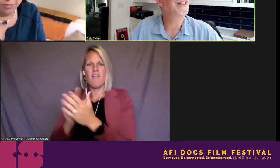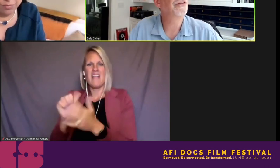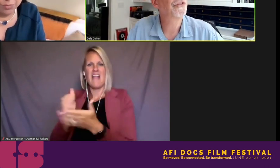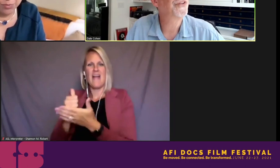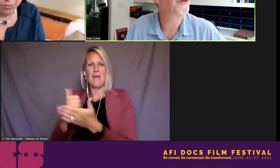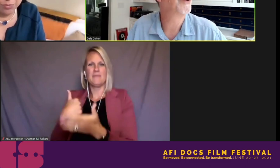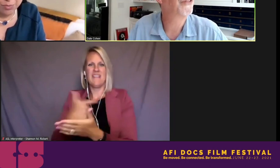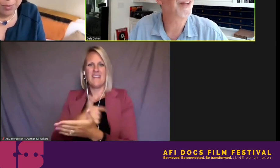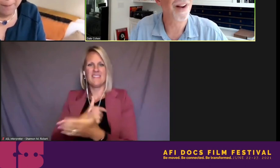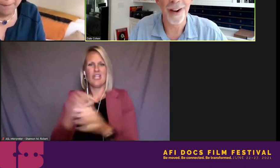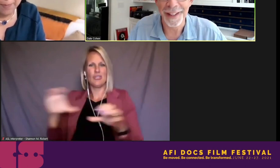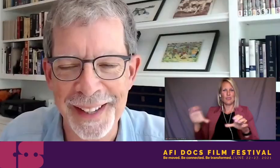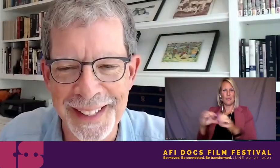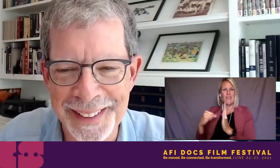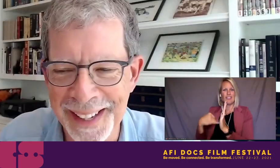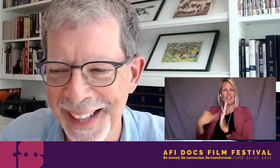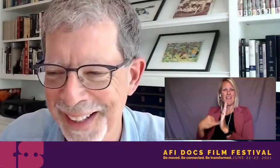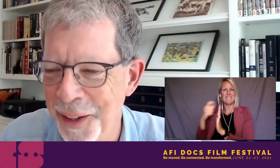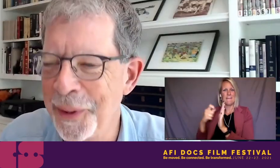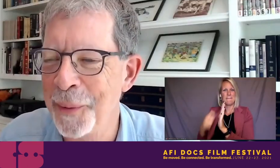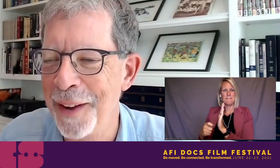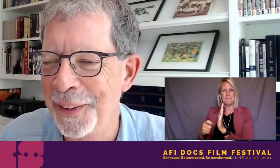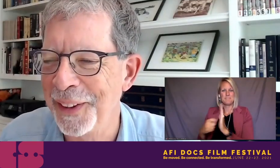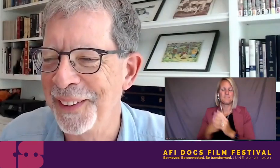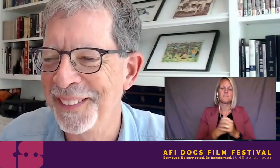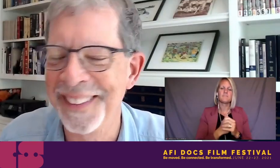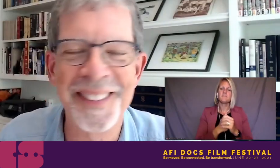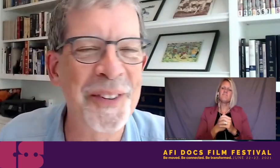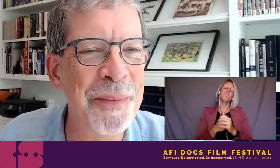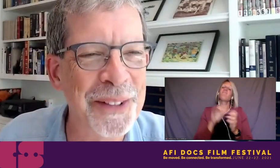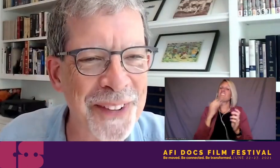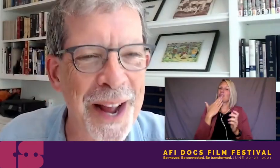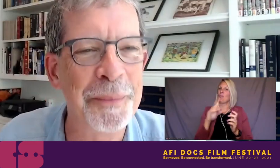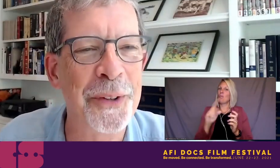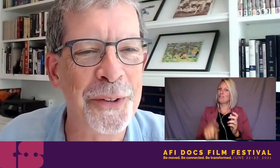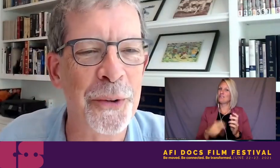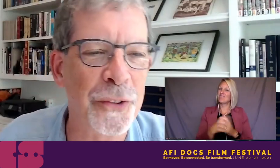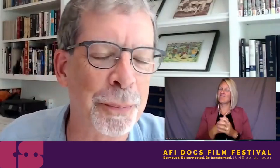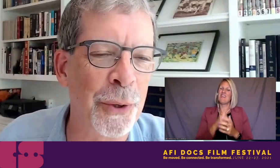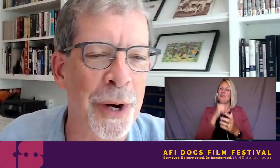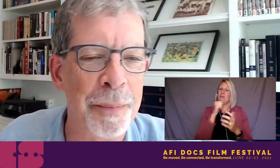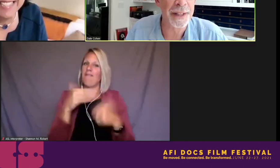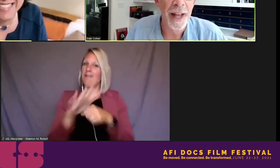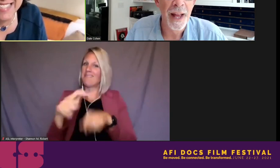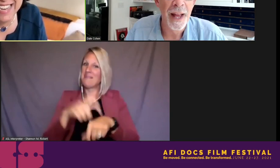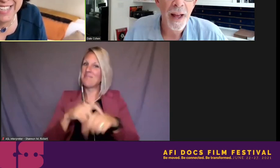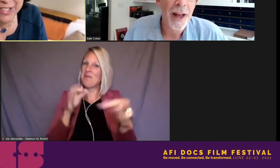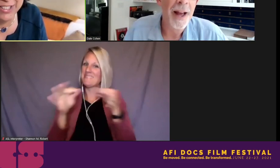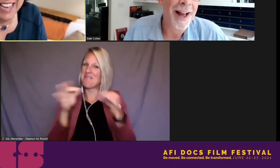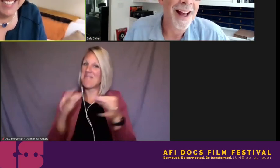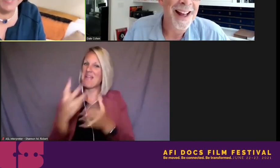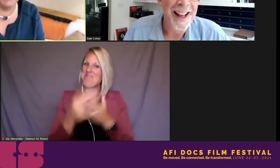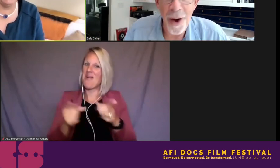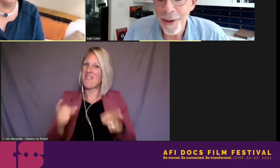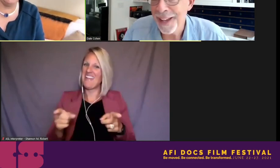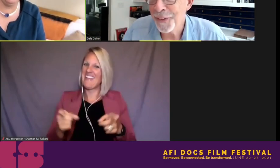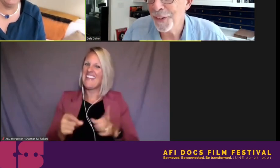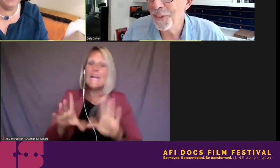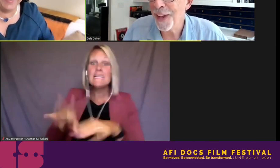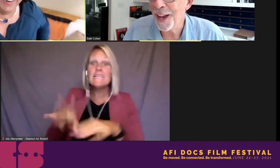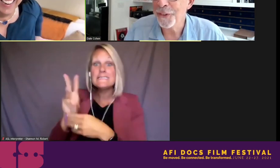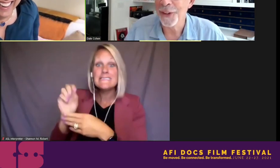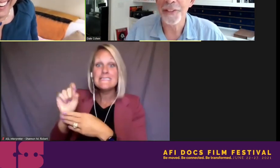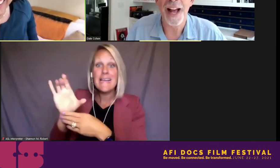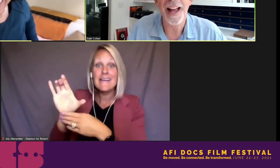That's an interesting question, Terry. And I don't think we have too much time to explore it. In 60 seconds or less. OK,